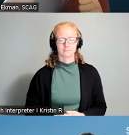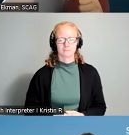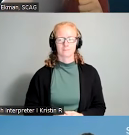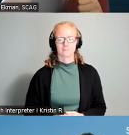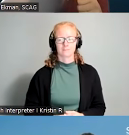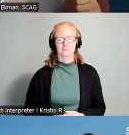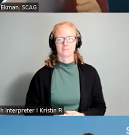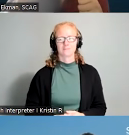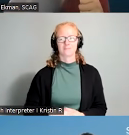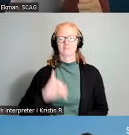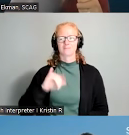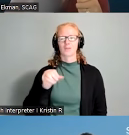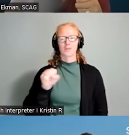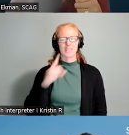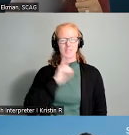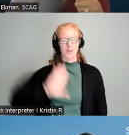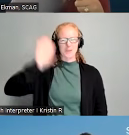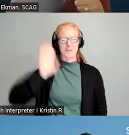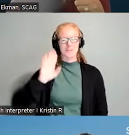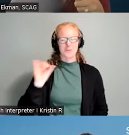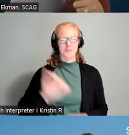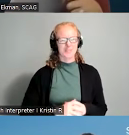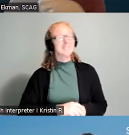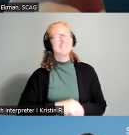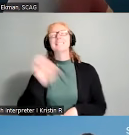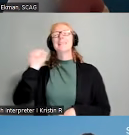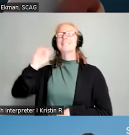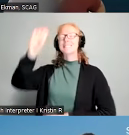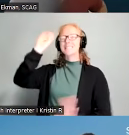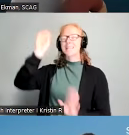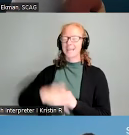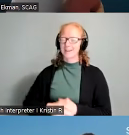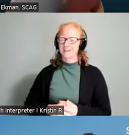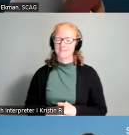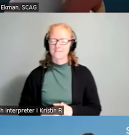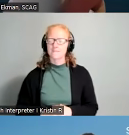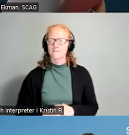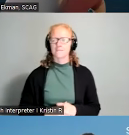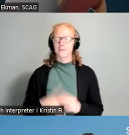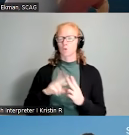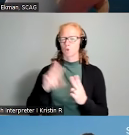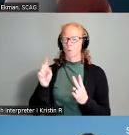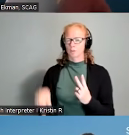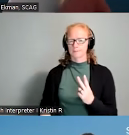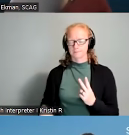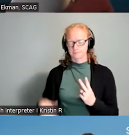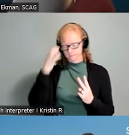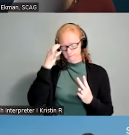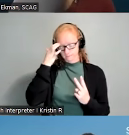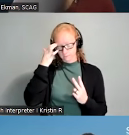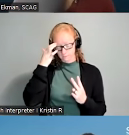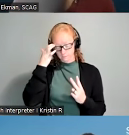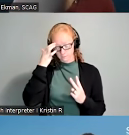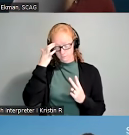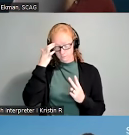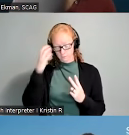And I think, Jose, I think that's your hand up too. Yes, it is. Hi. Okay. Couple of questions. On the regionally